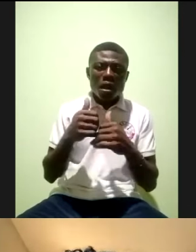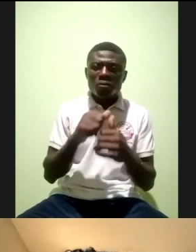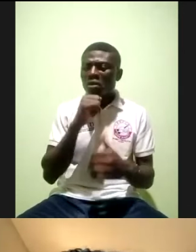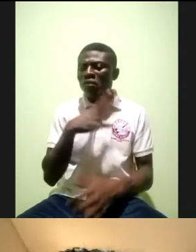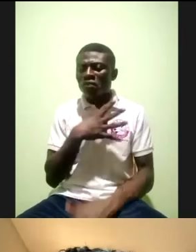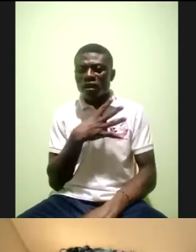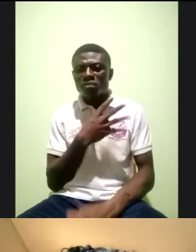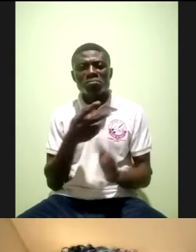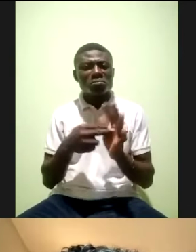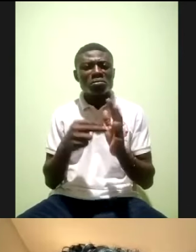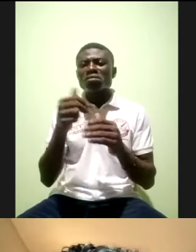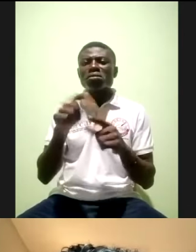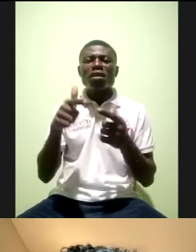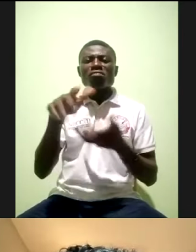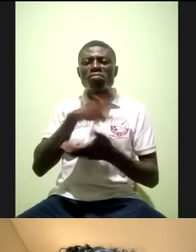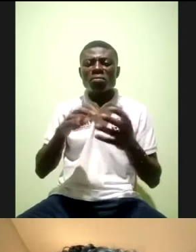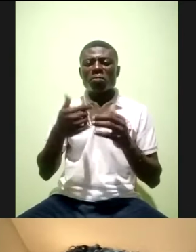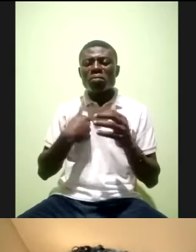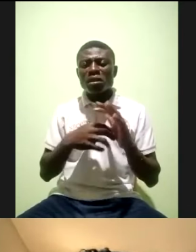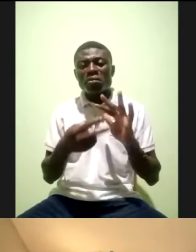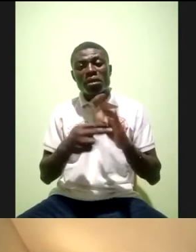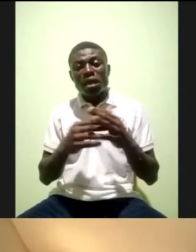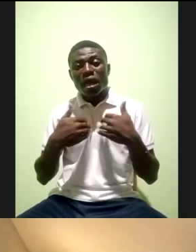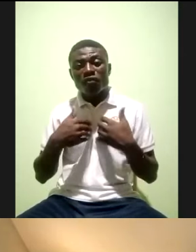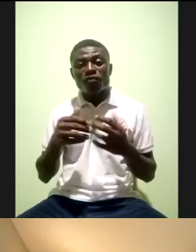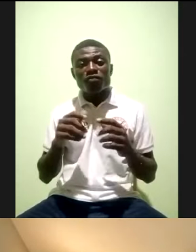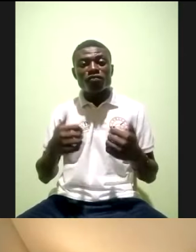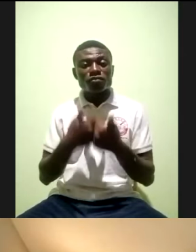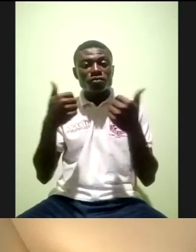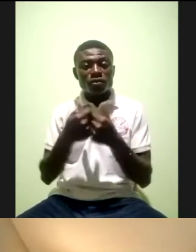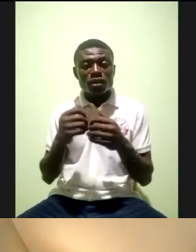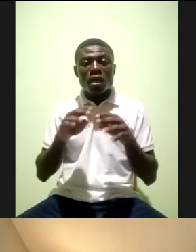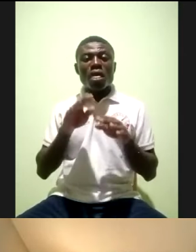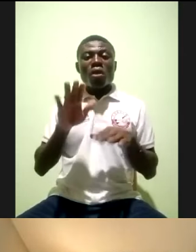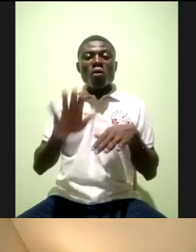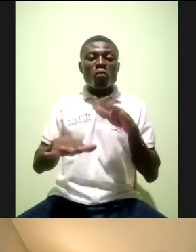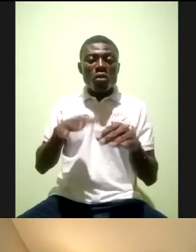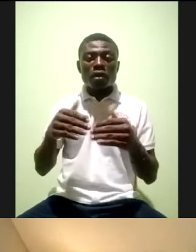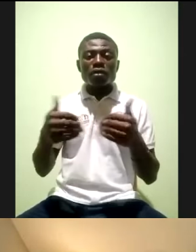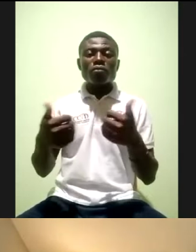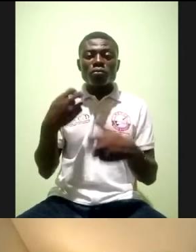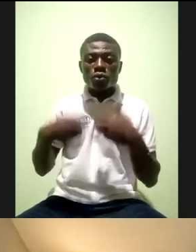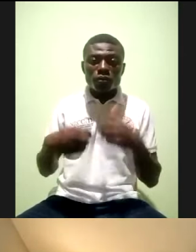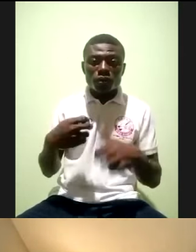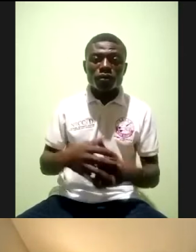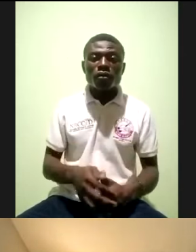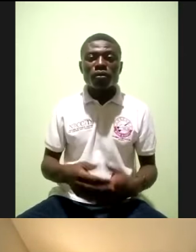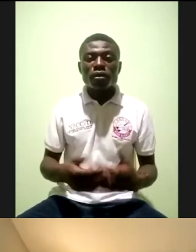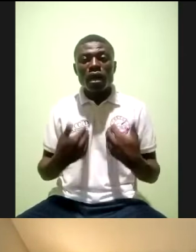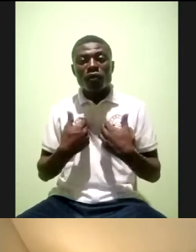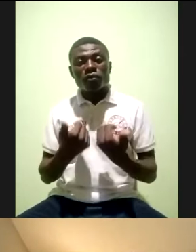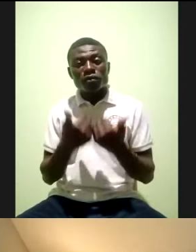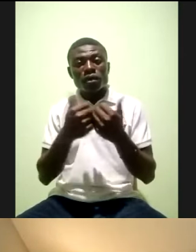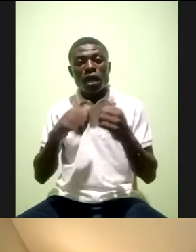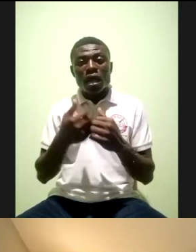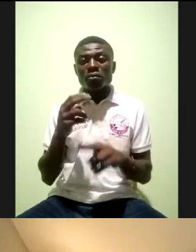developed. So they may have challenges with their motor coordination, challenges like they may have challenges in sitting,